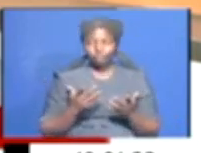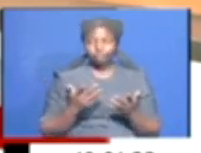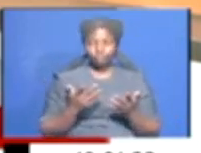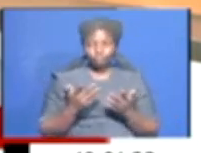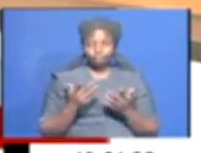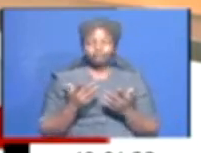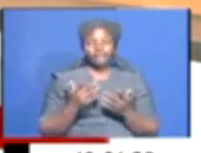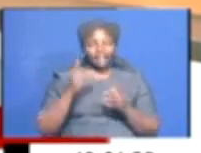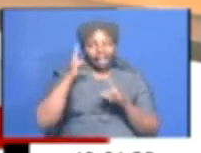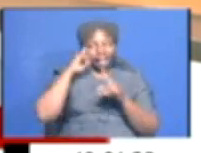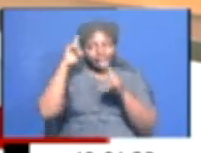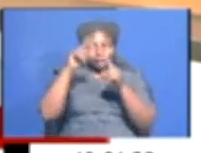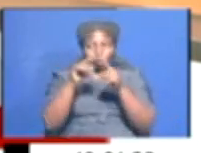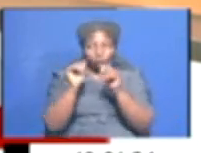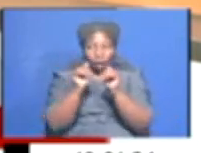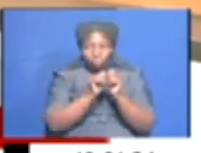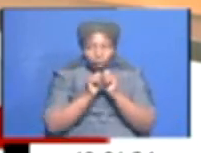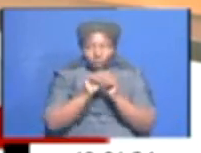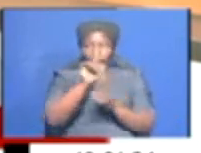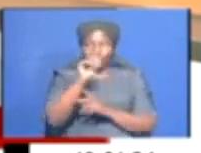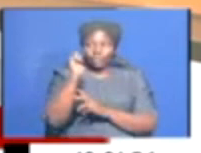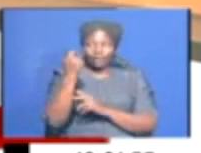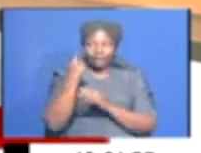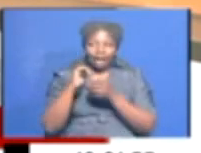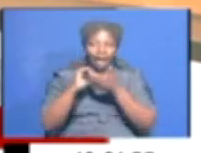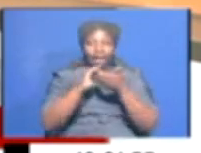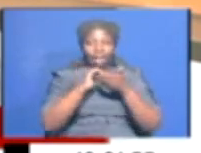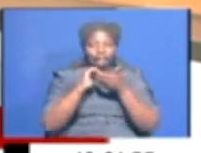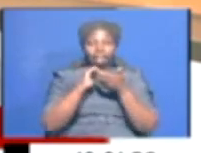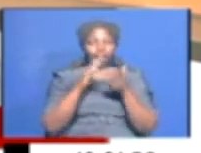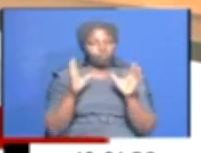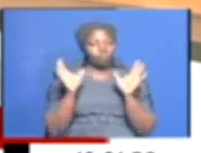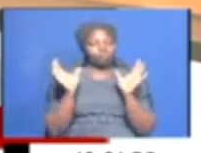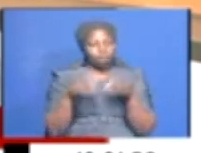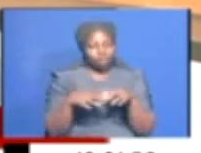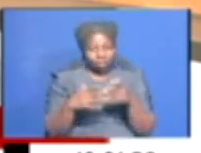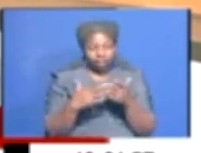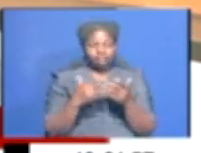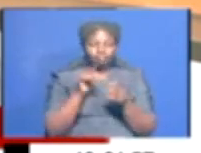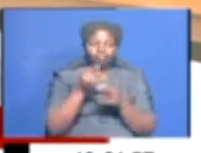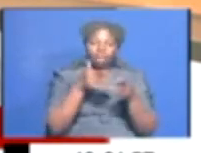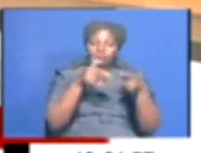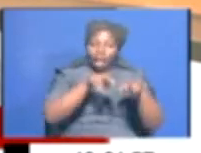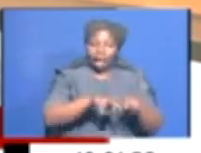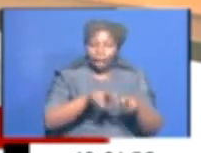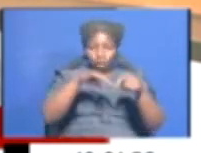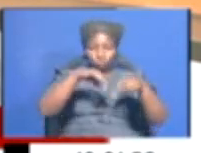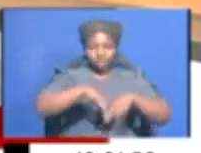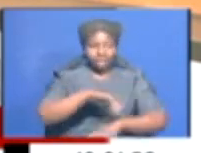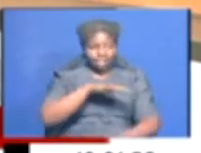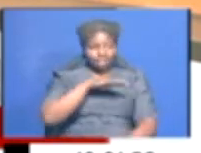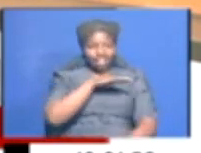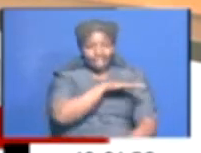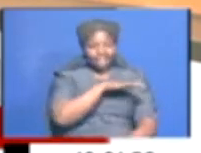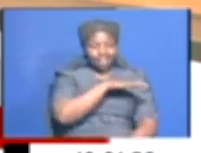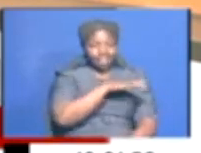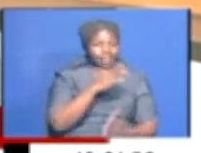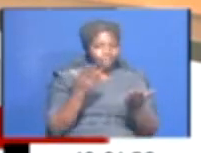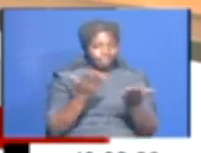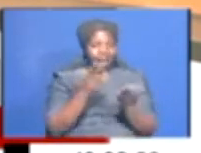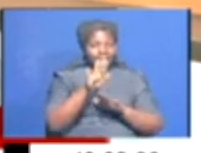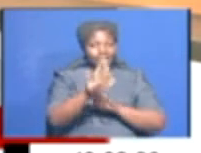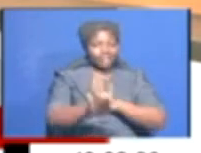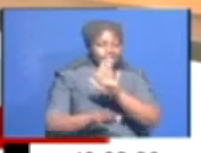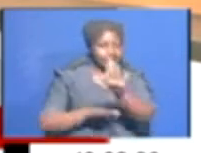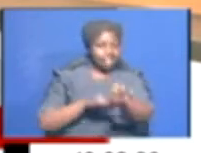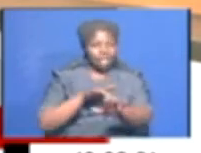Azimio La Umoja One Kenya Alliance Coalition Party. It's going to be taking place this evening at the Nyayo National Stadium.